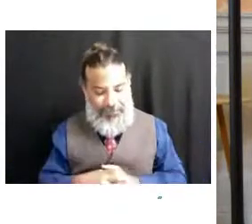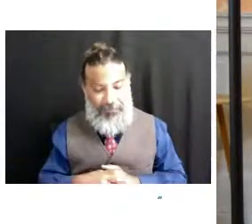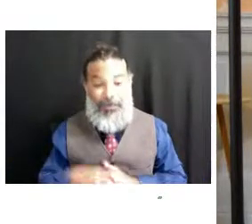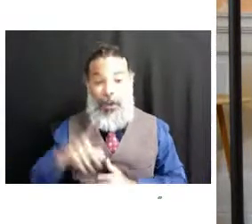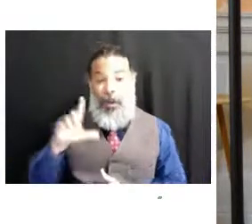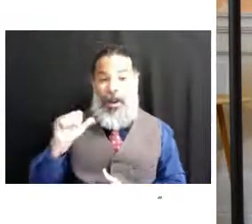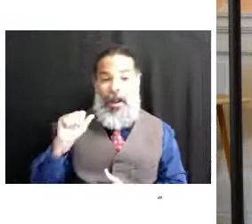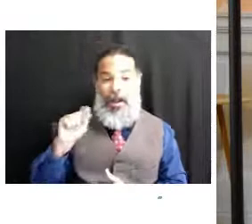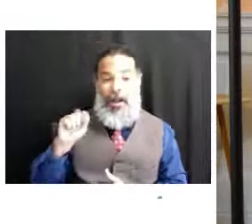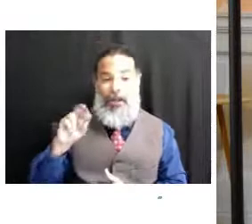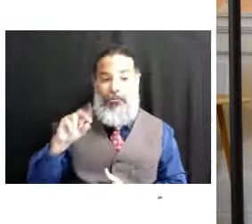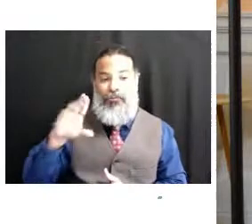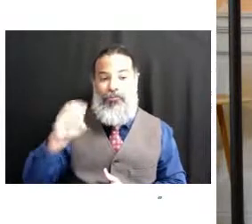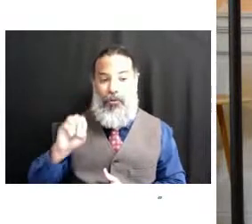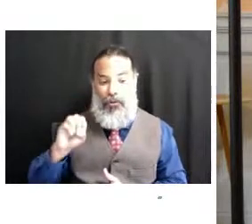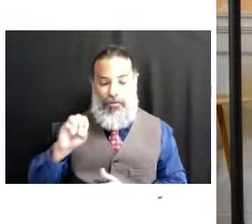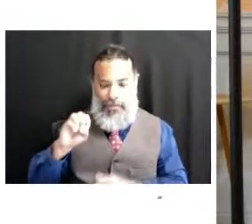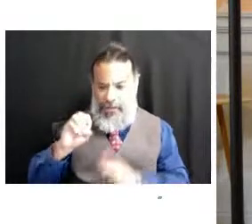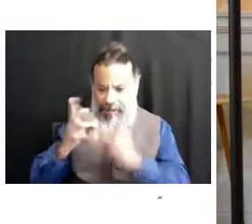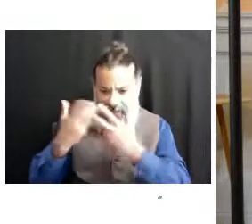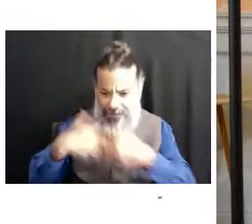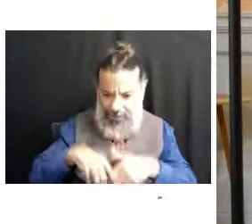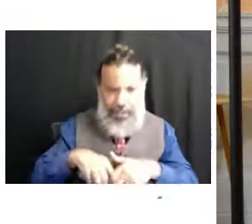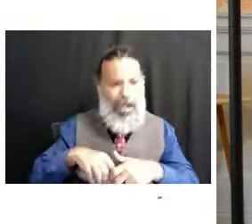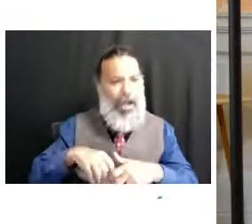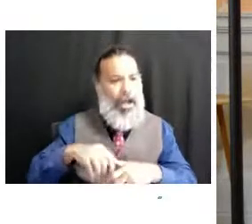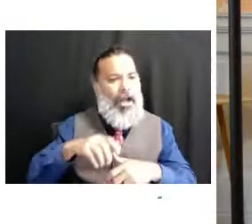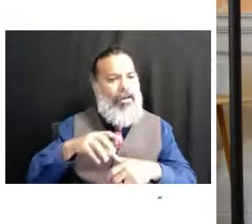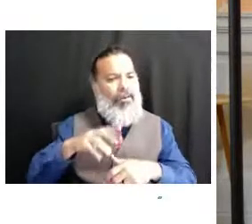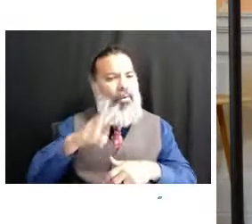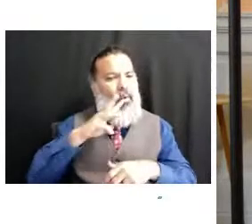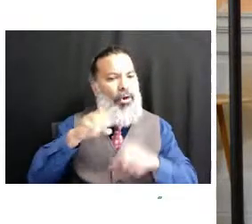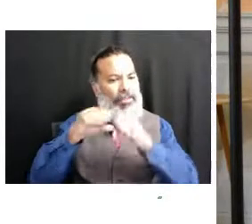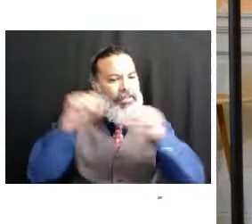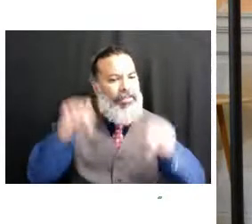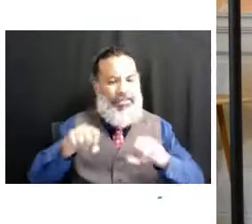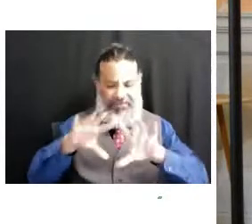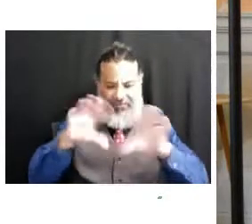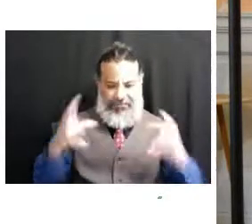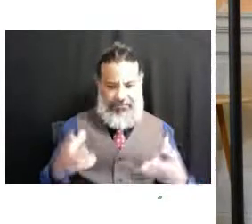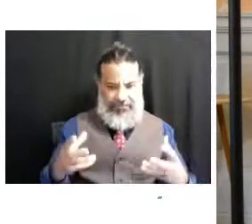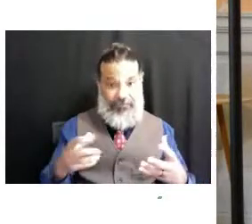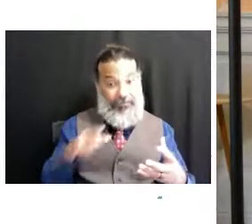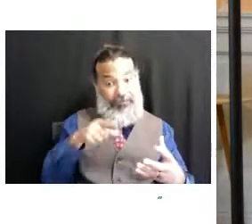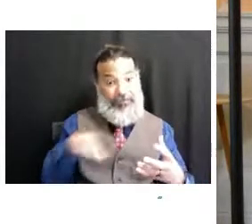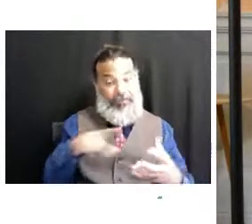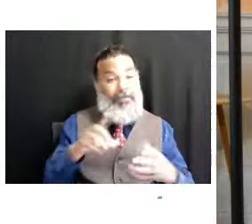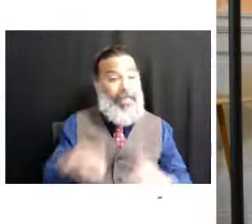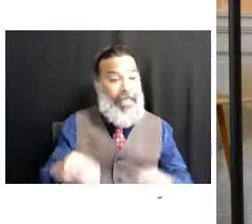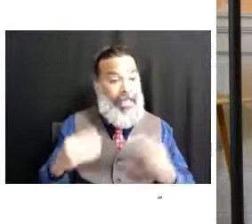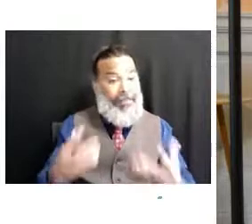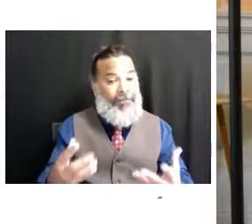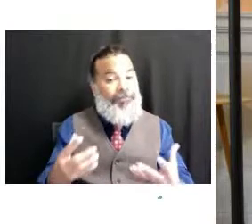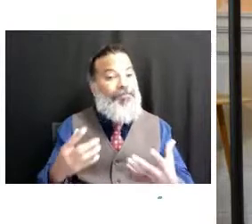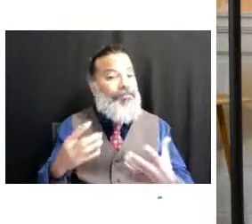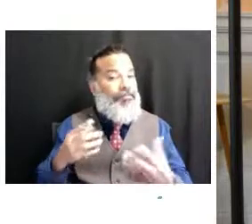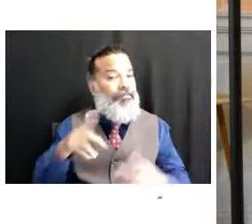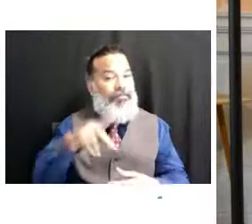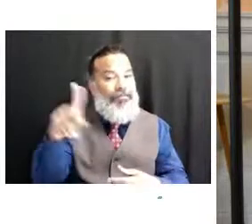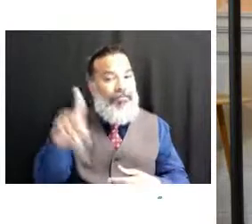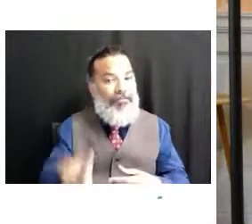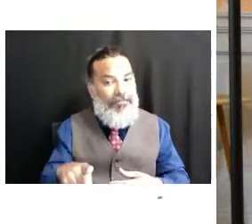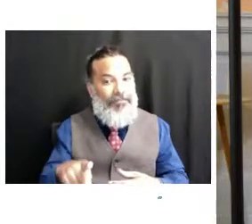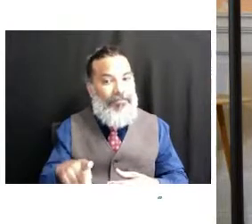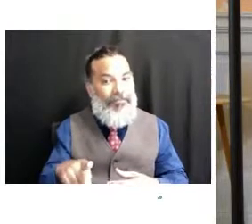Latrobe worked out a waterworks, which ended up giving Philadelphians some